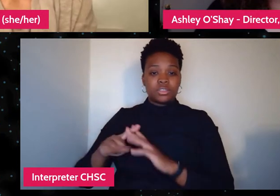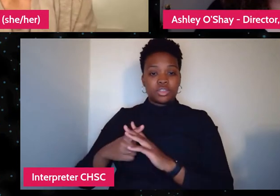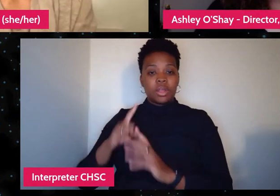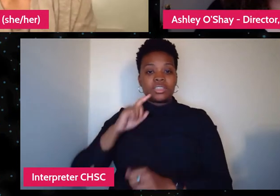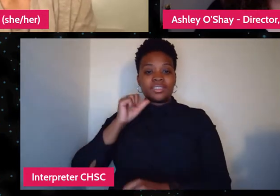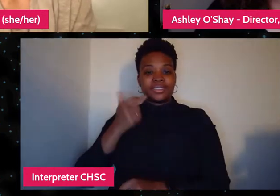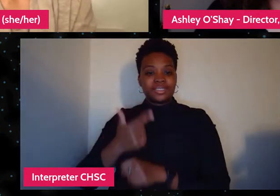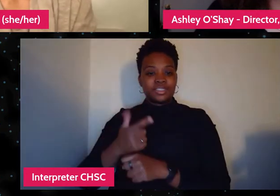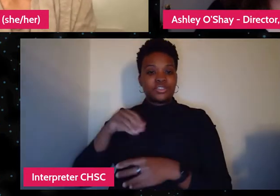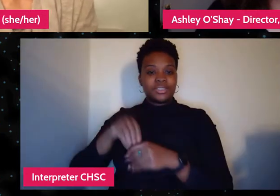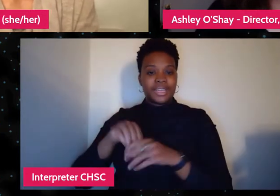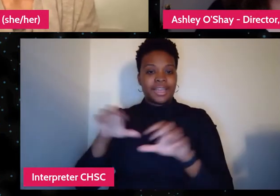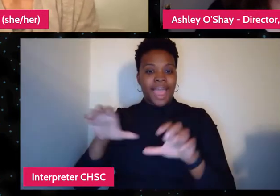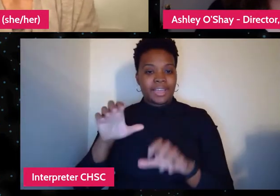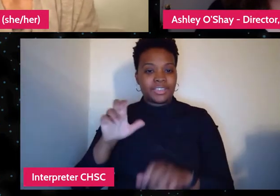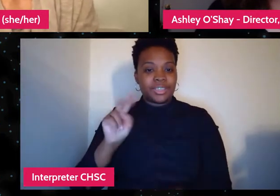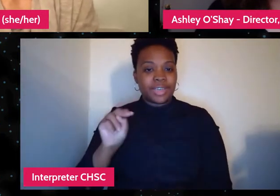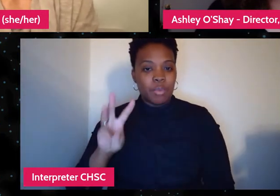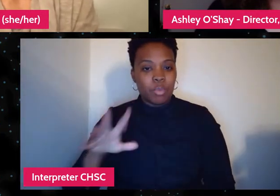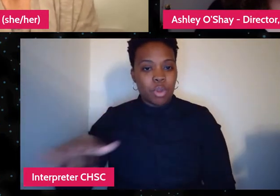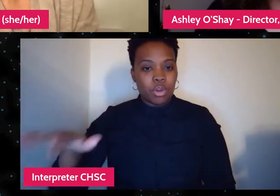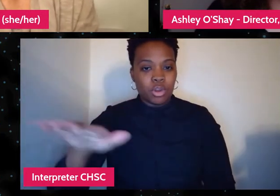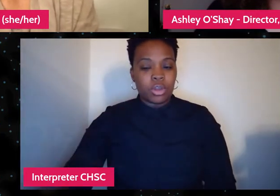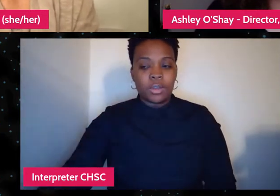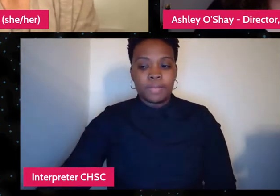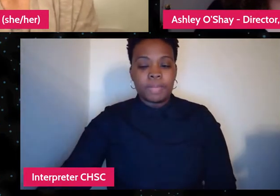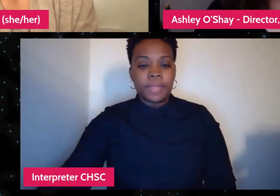Action Network as well. So,